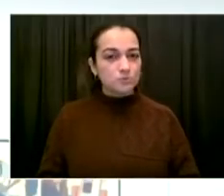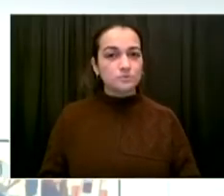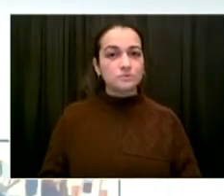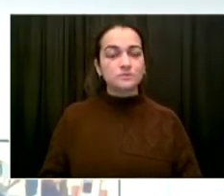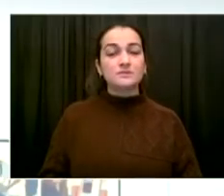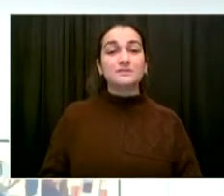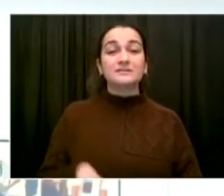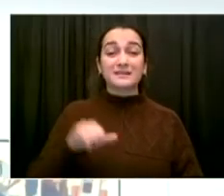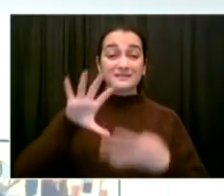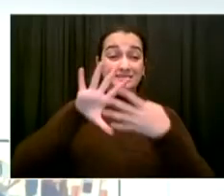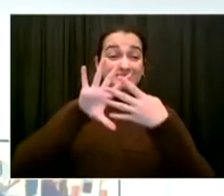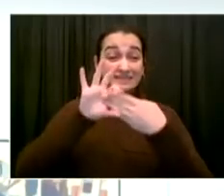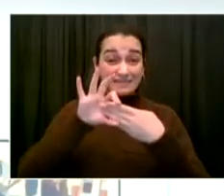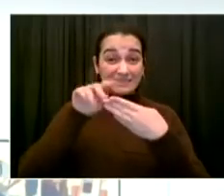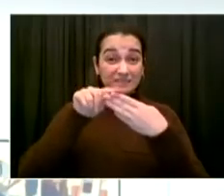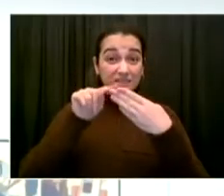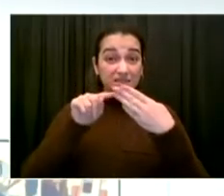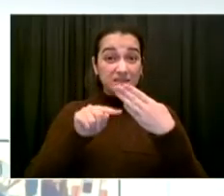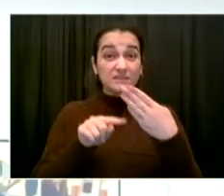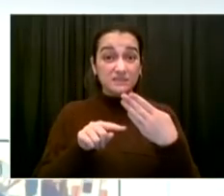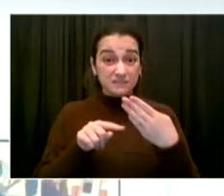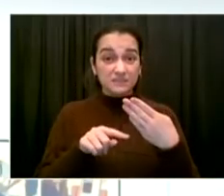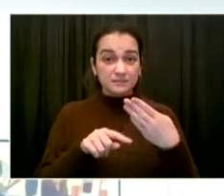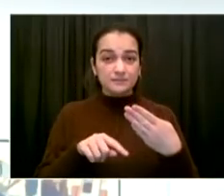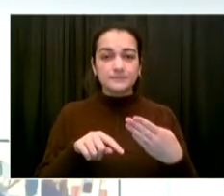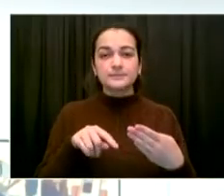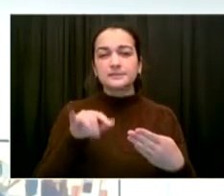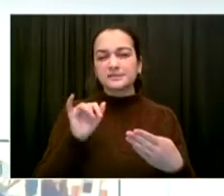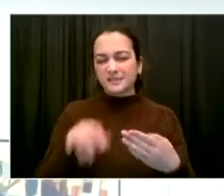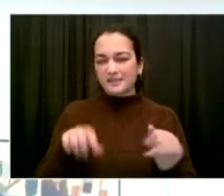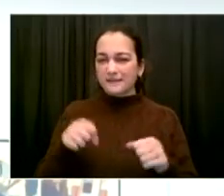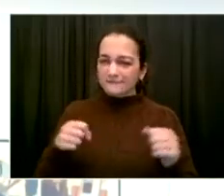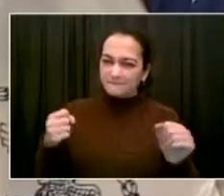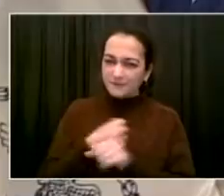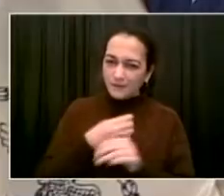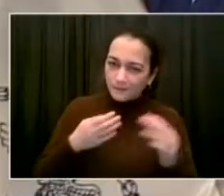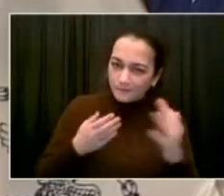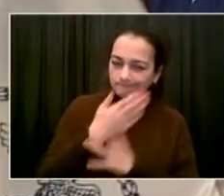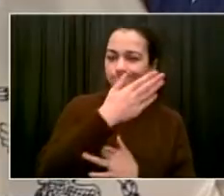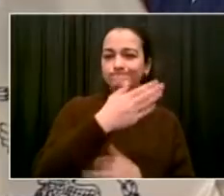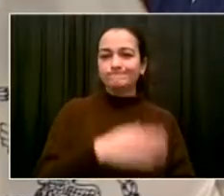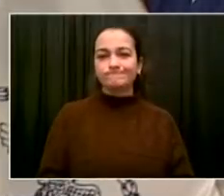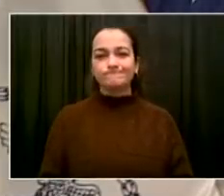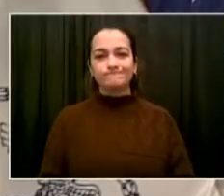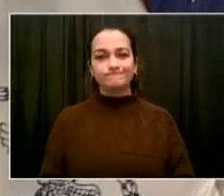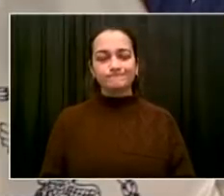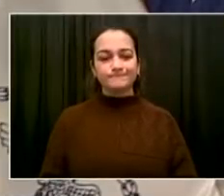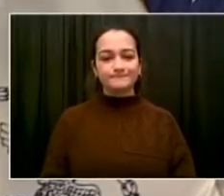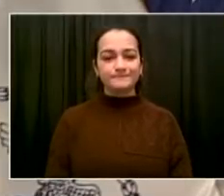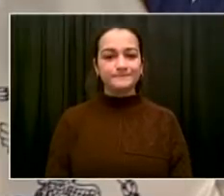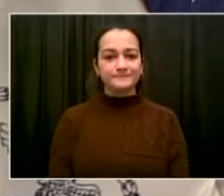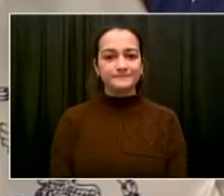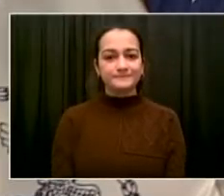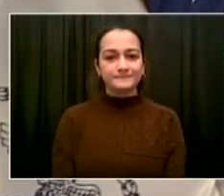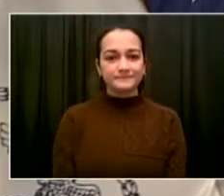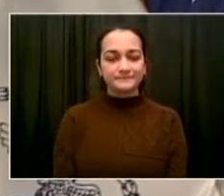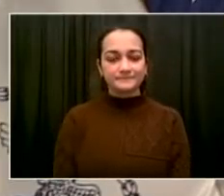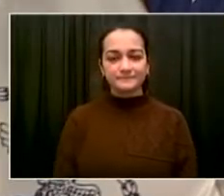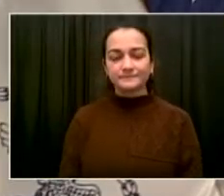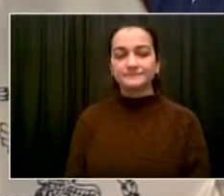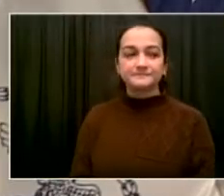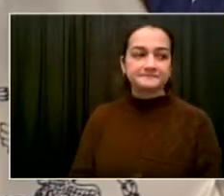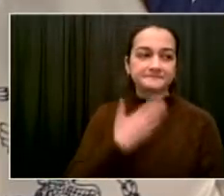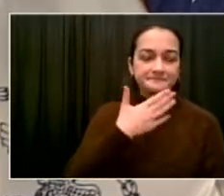navigate these next few weeks as safely as possible. Thank you. Thank you. Last question for today goes to Sam Raskin from The